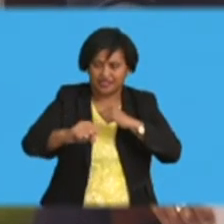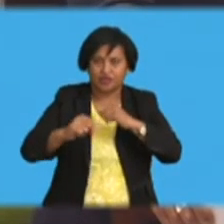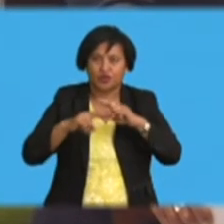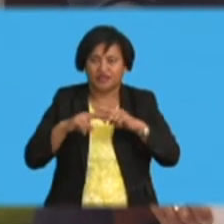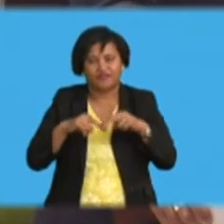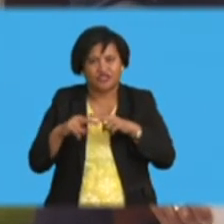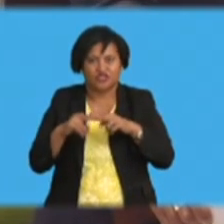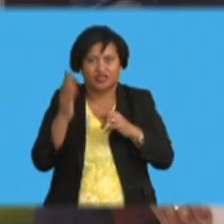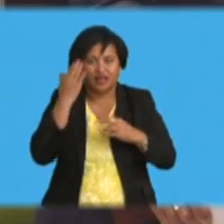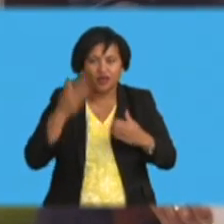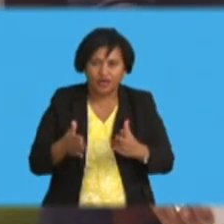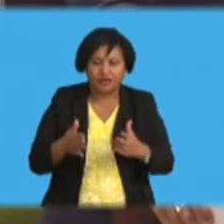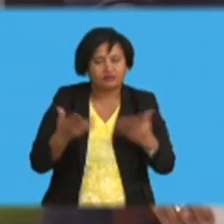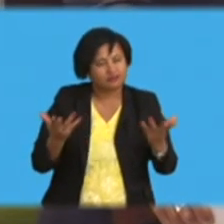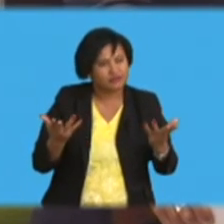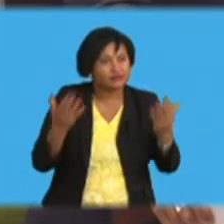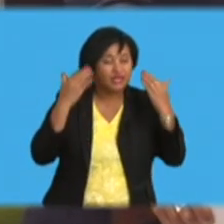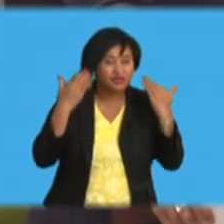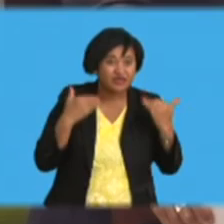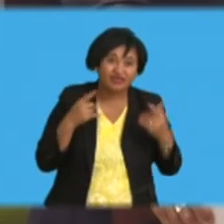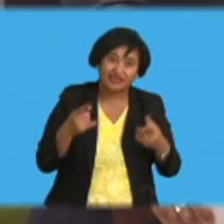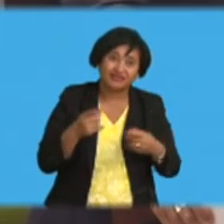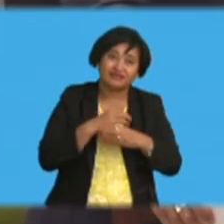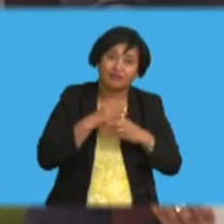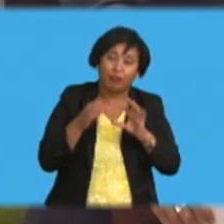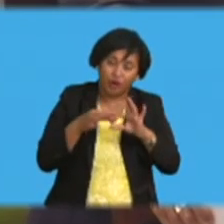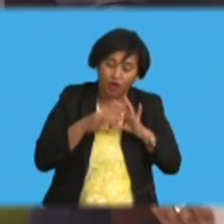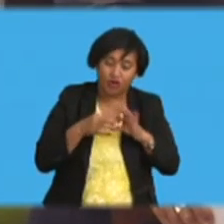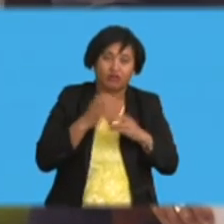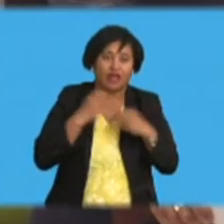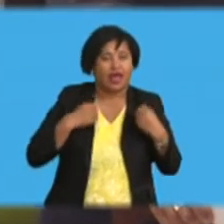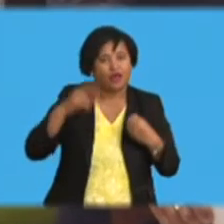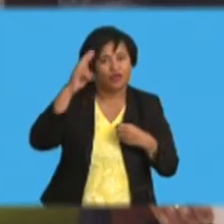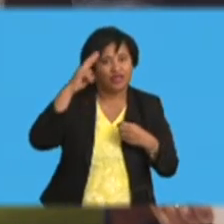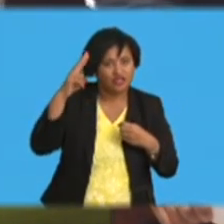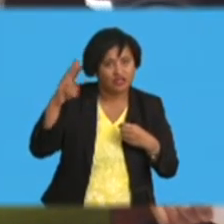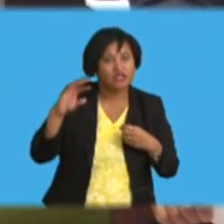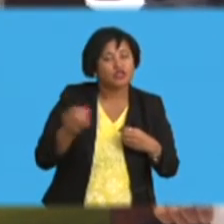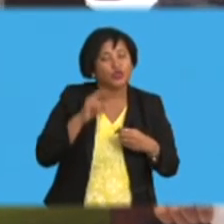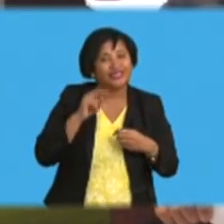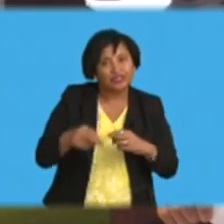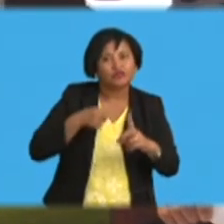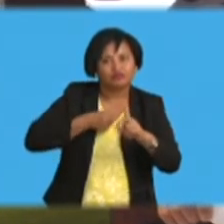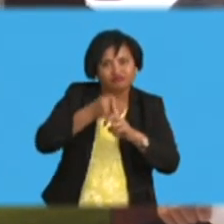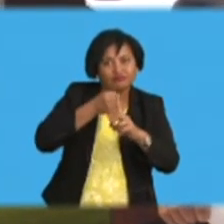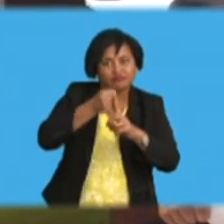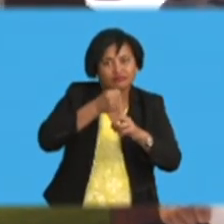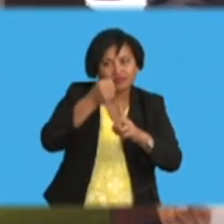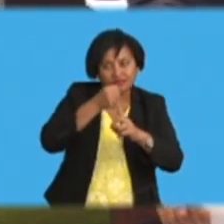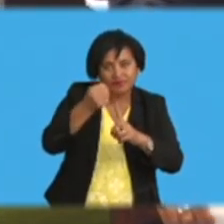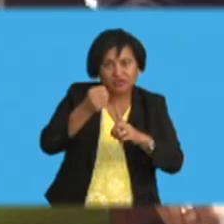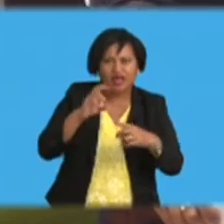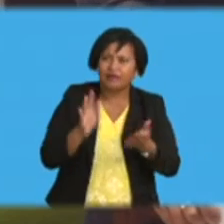national carrier. We need to provide support to it as and when required, and which we did through a marketing campaign. And Madam Speaker, I'm happy to